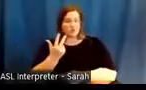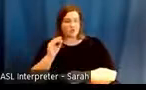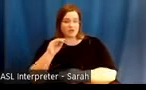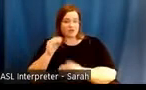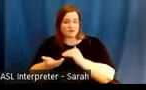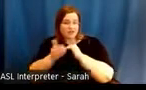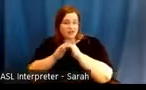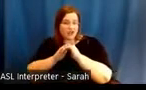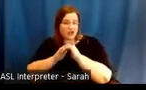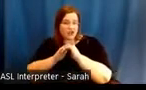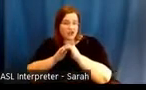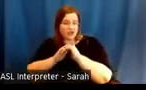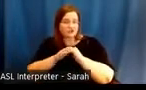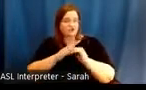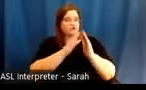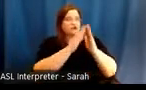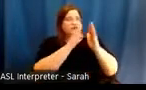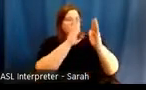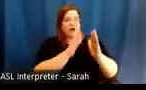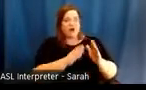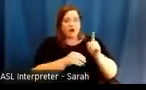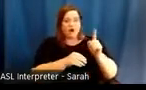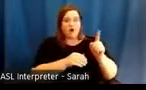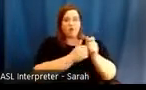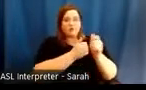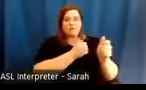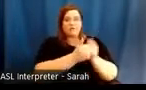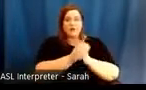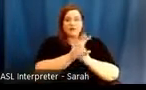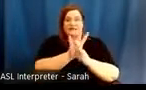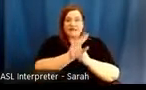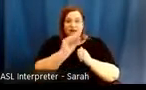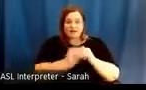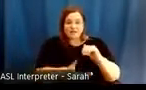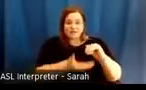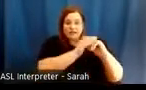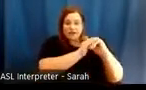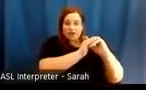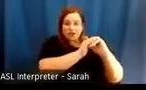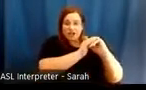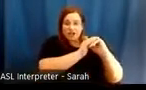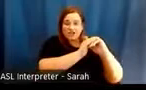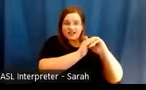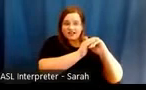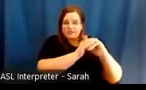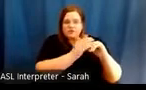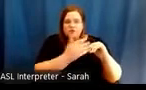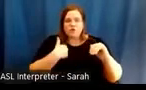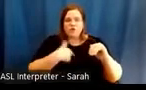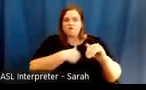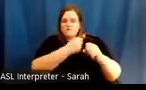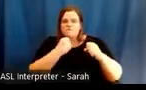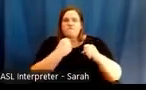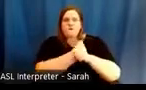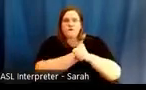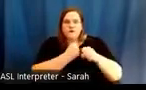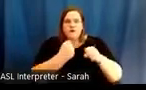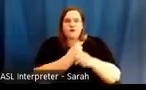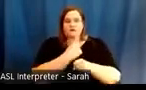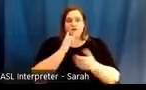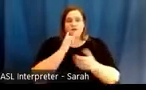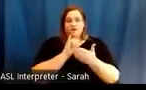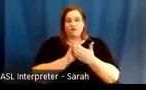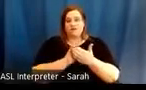increase. The House passed a 7% increase. We're going to have to fight for that really